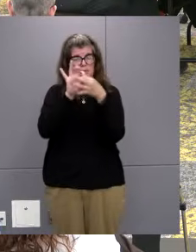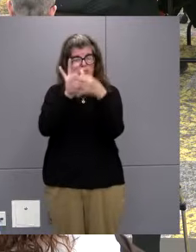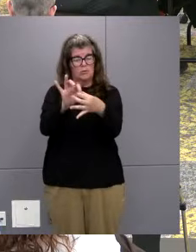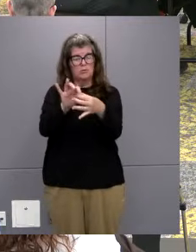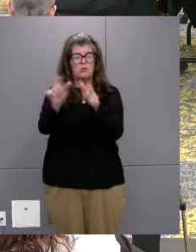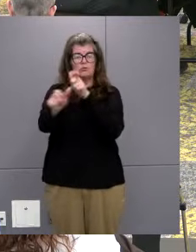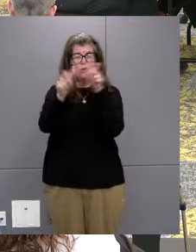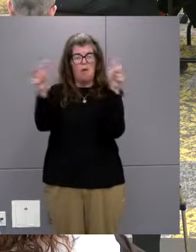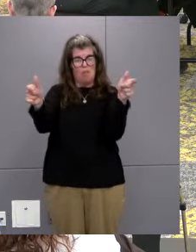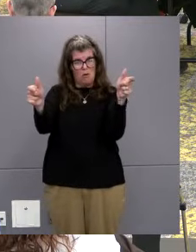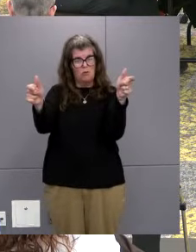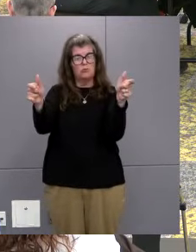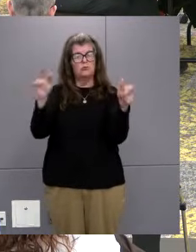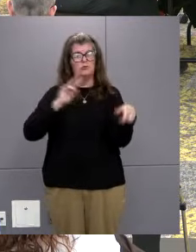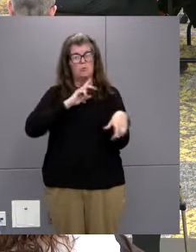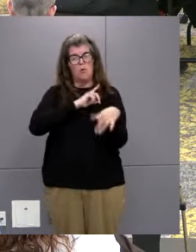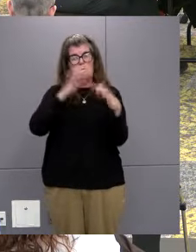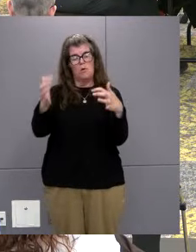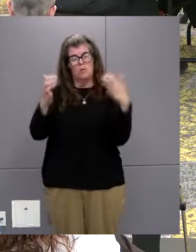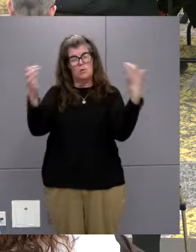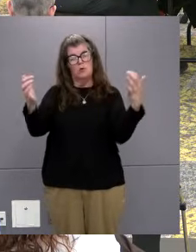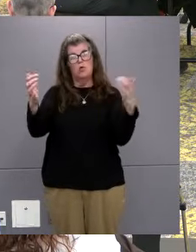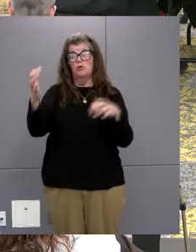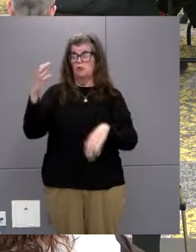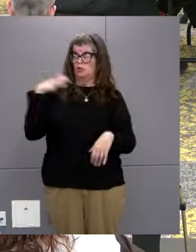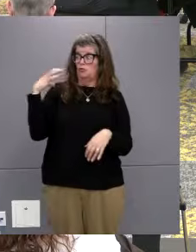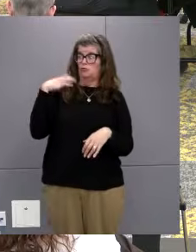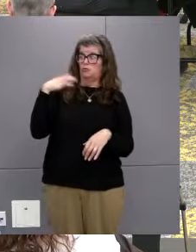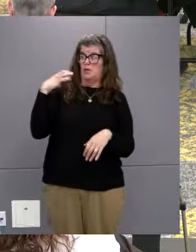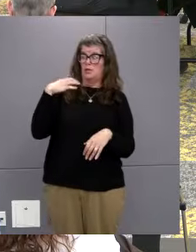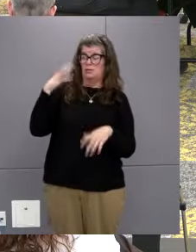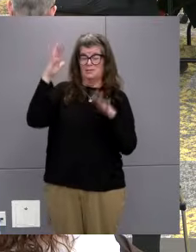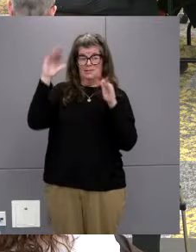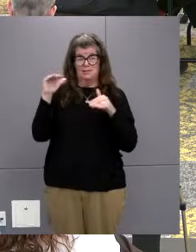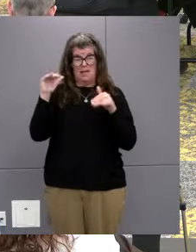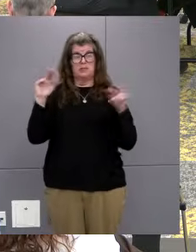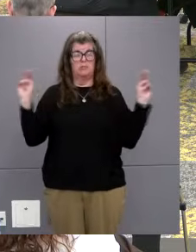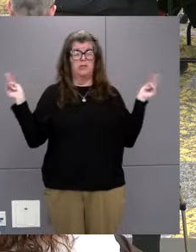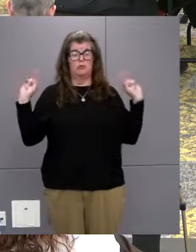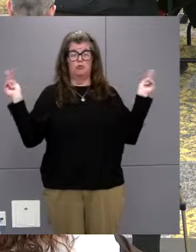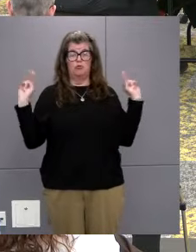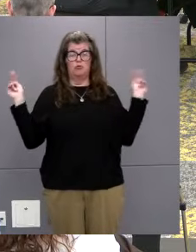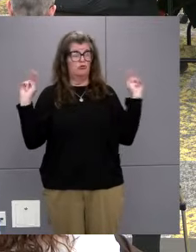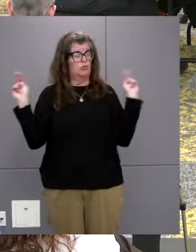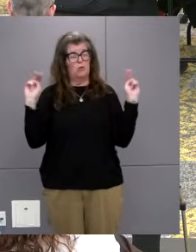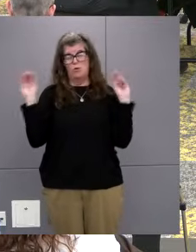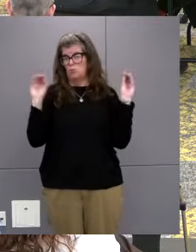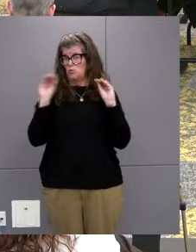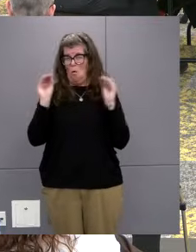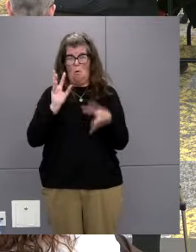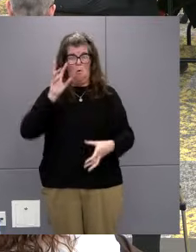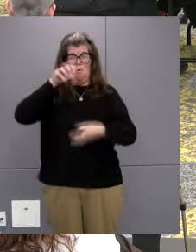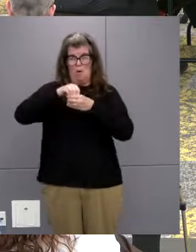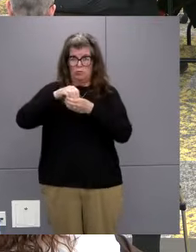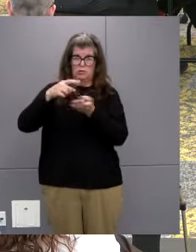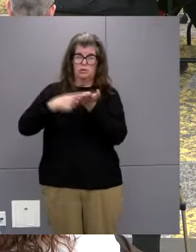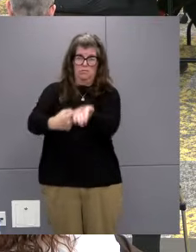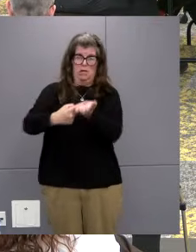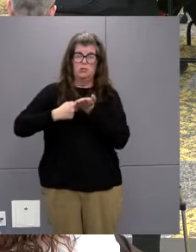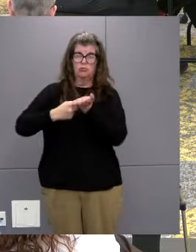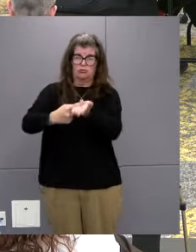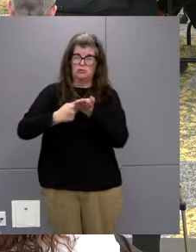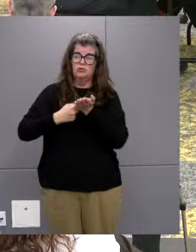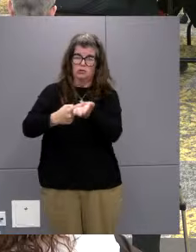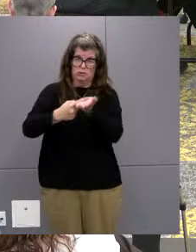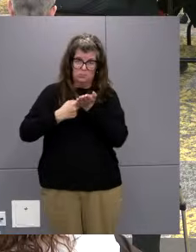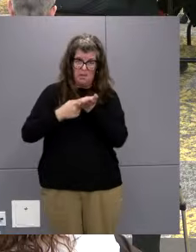larger assembly where the chair is expected to conduct the meeting neutrally, not participate in the debate. And that's